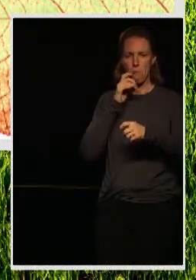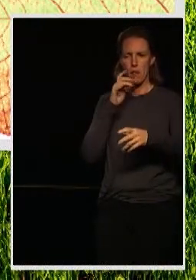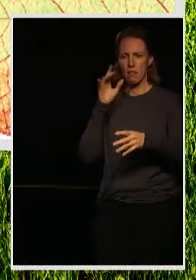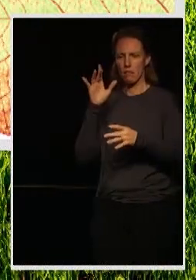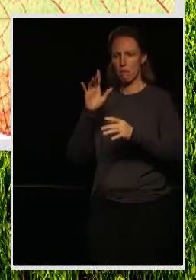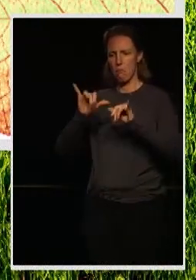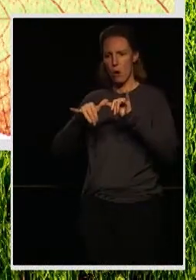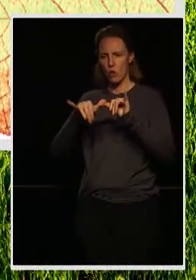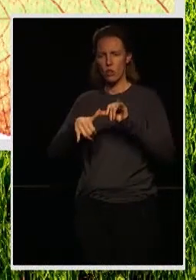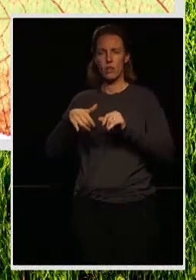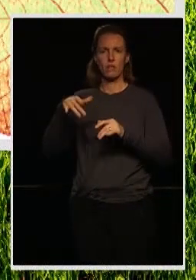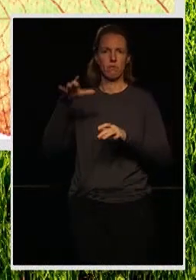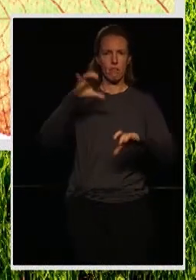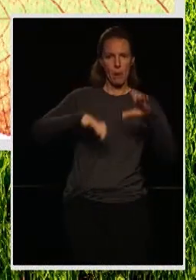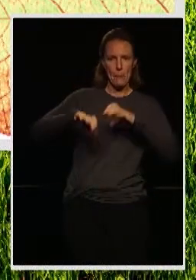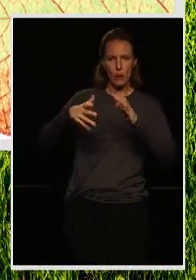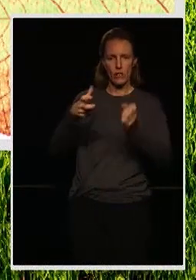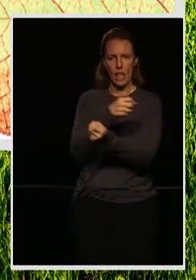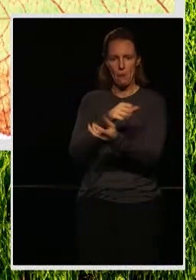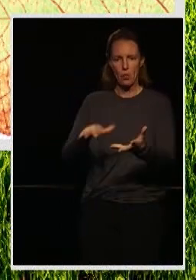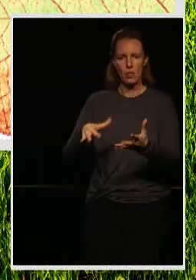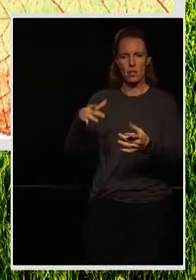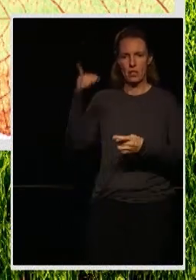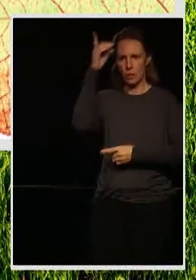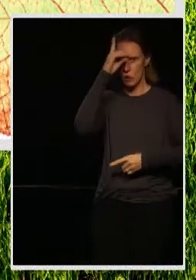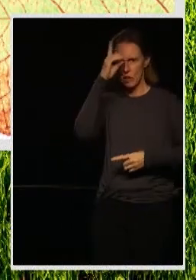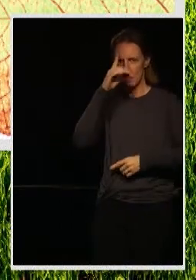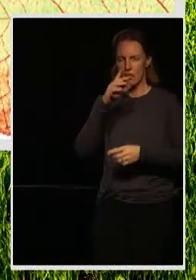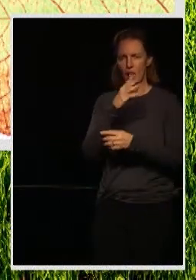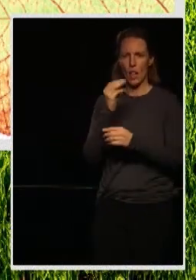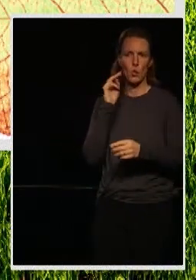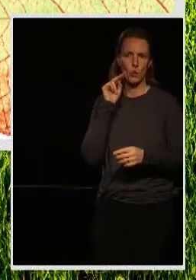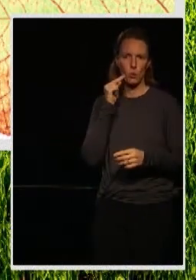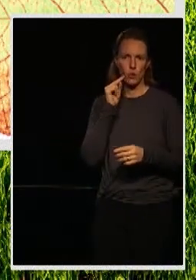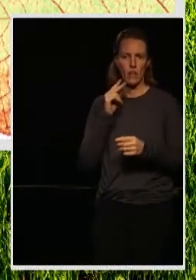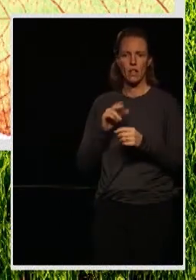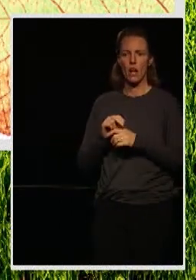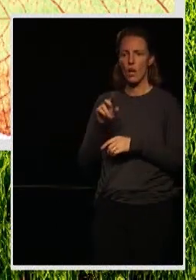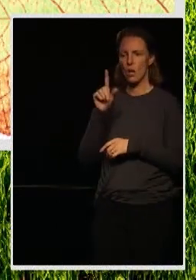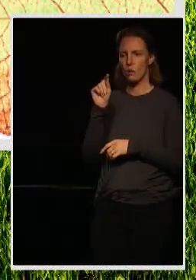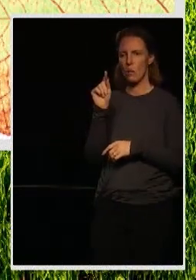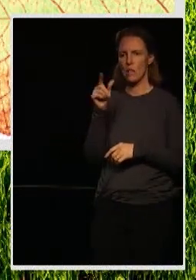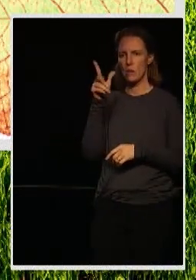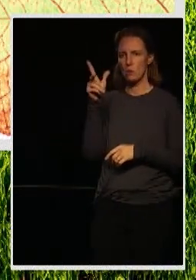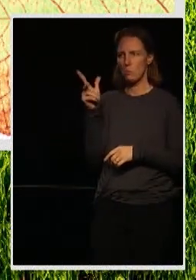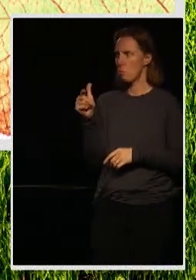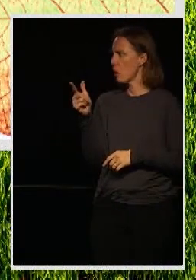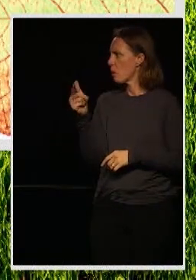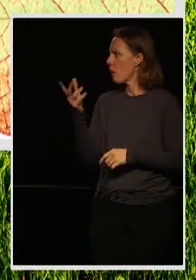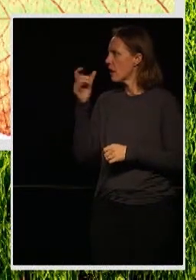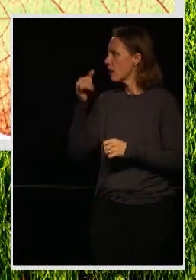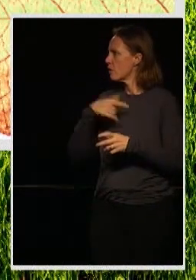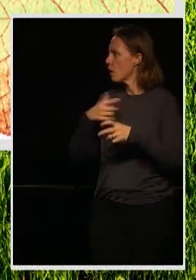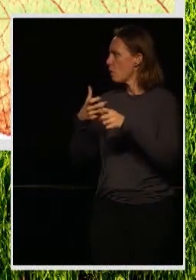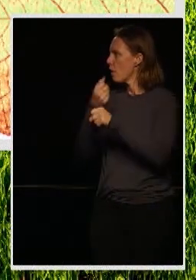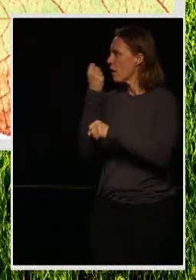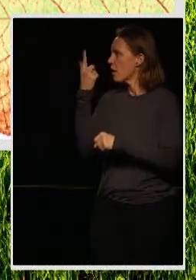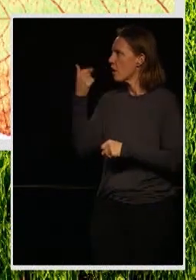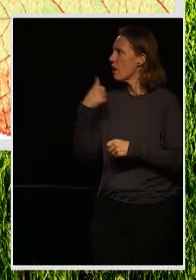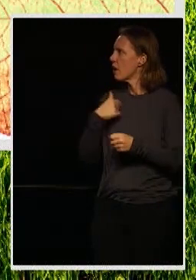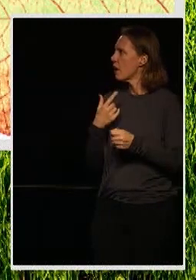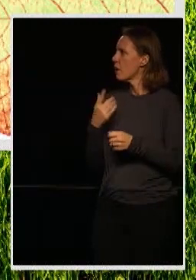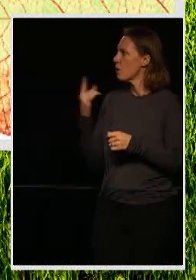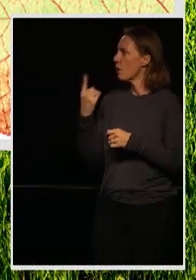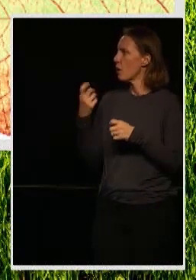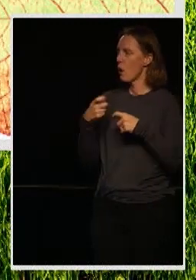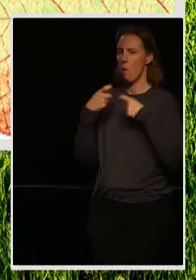damages, diseases, and nutrients. In 2021, LeafSpec was the winner of the Davidson Prize, which was only